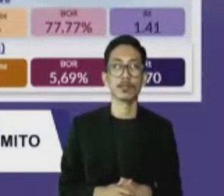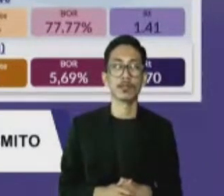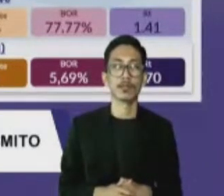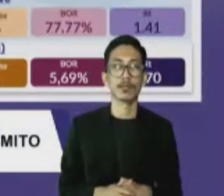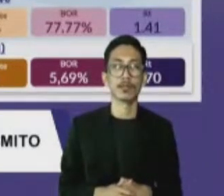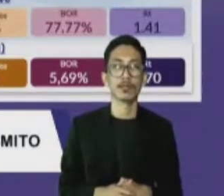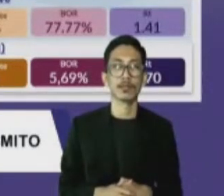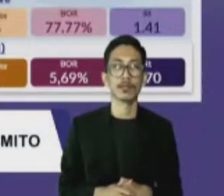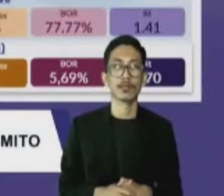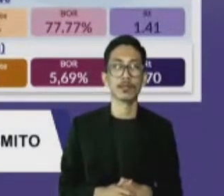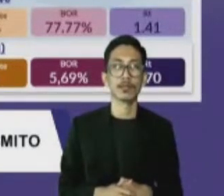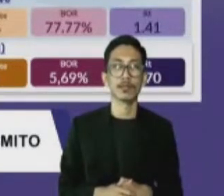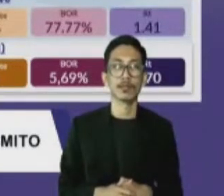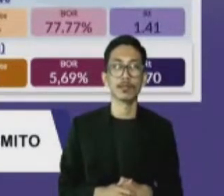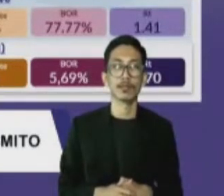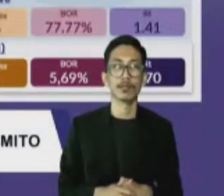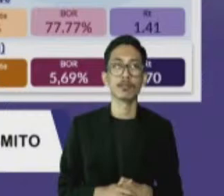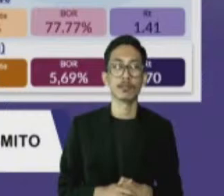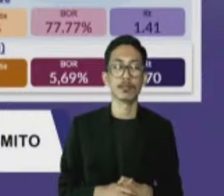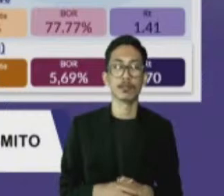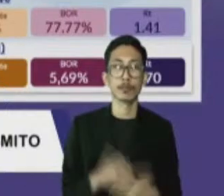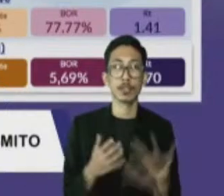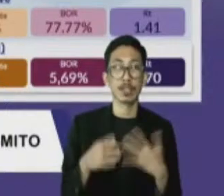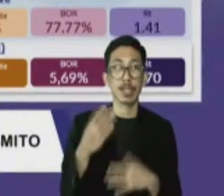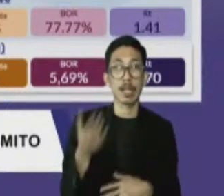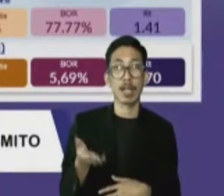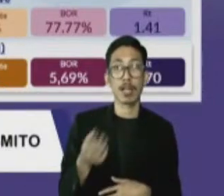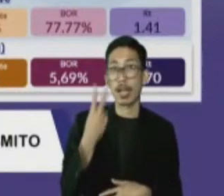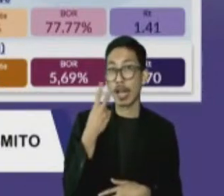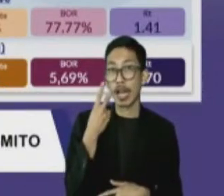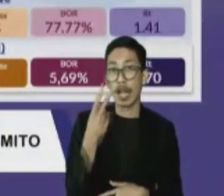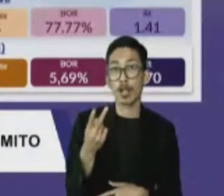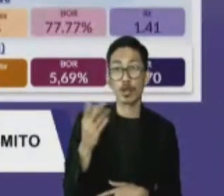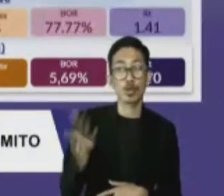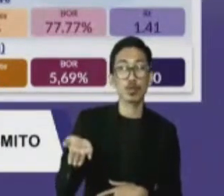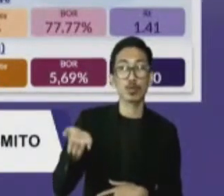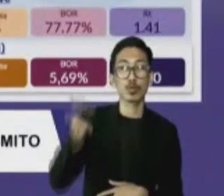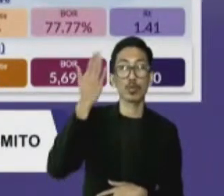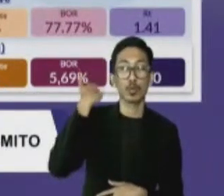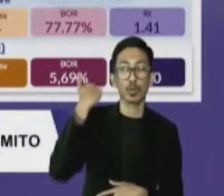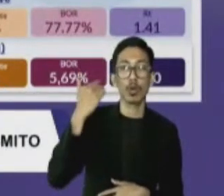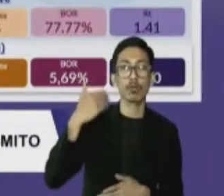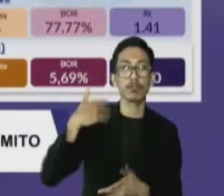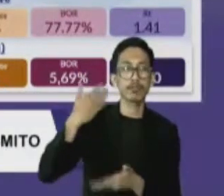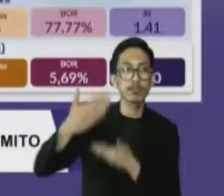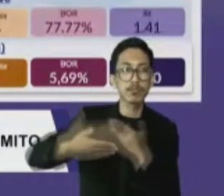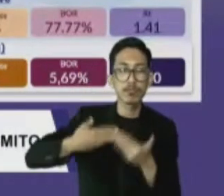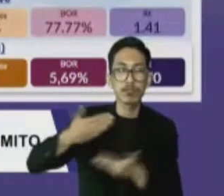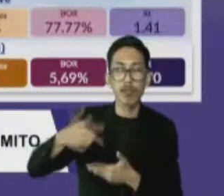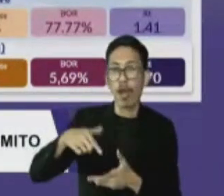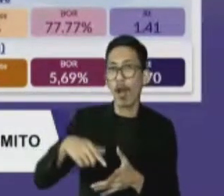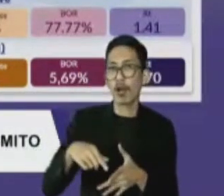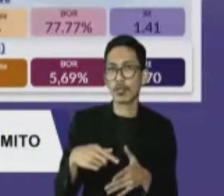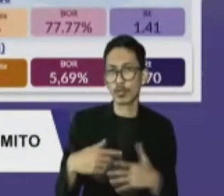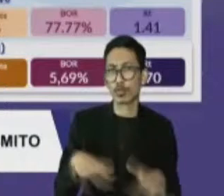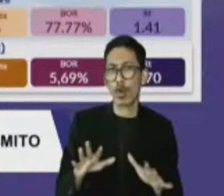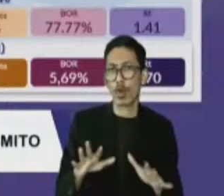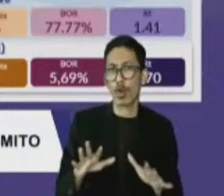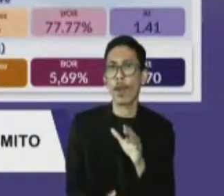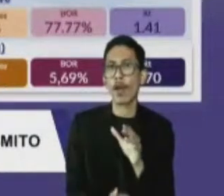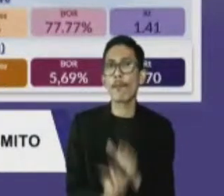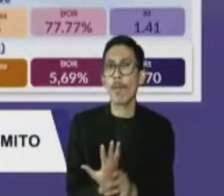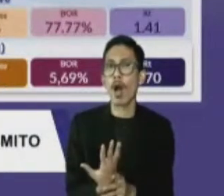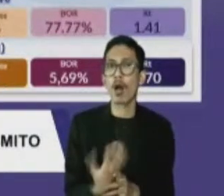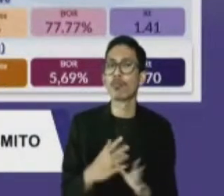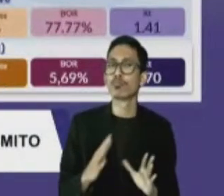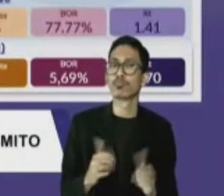cases. Looking back, the increase in cases is inseparable from the increase in community activity